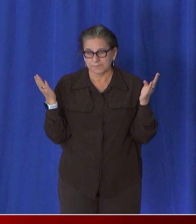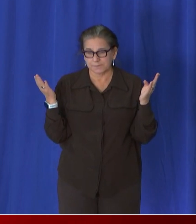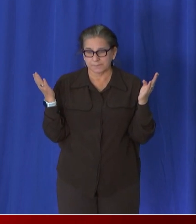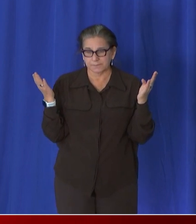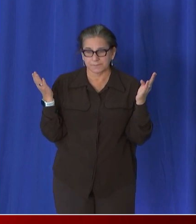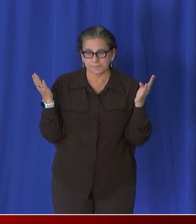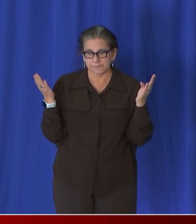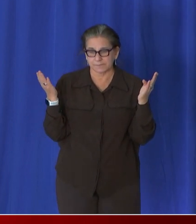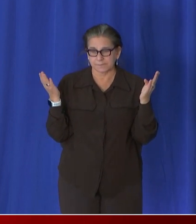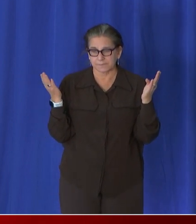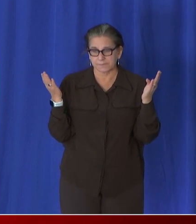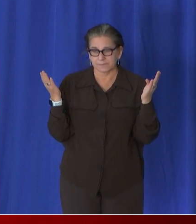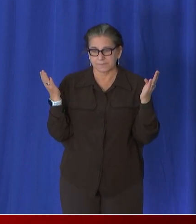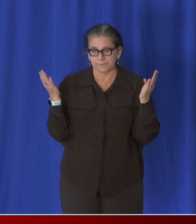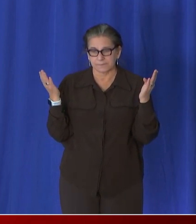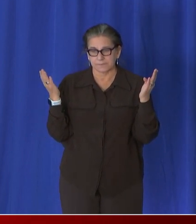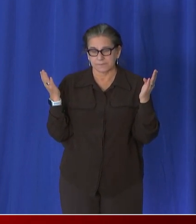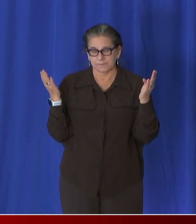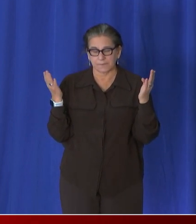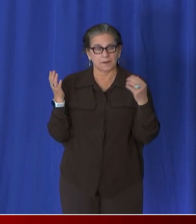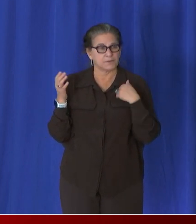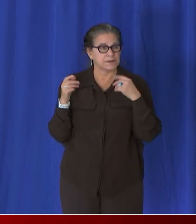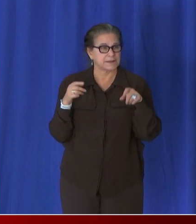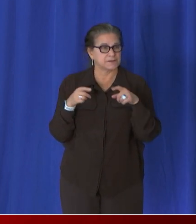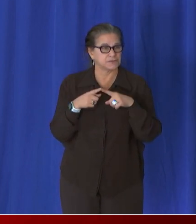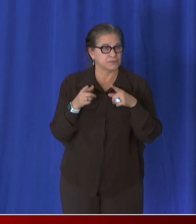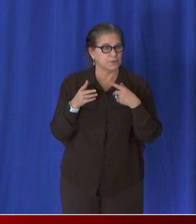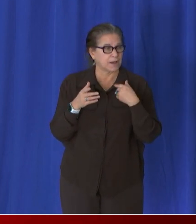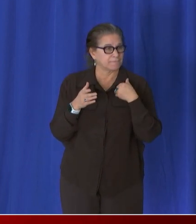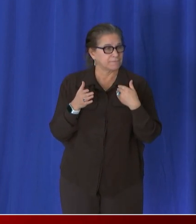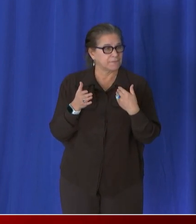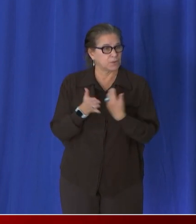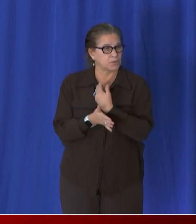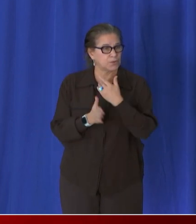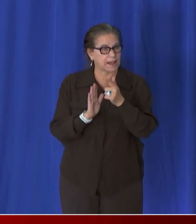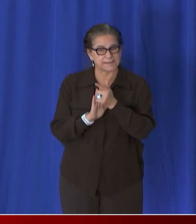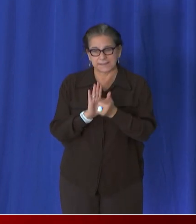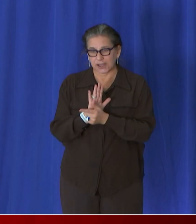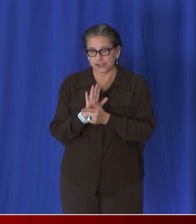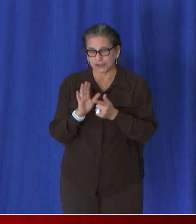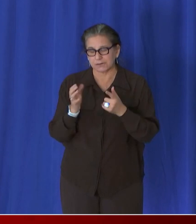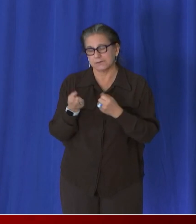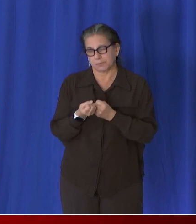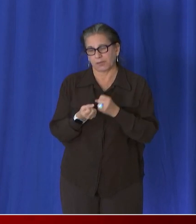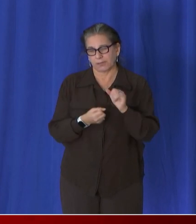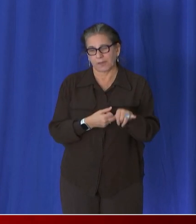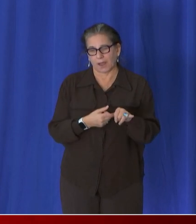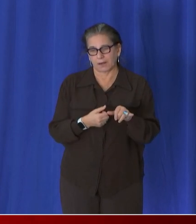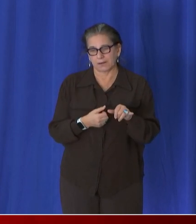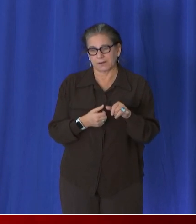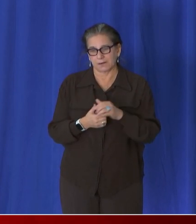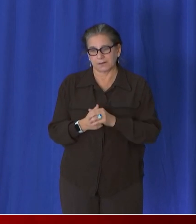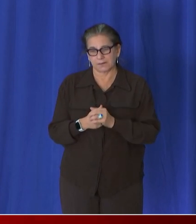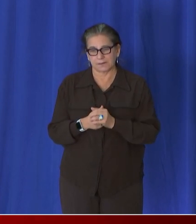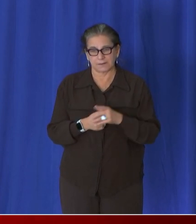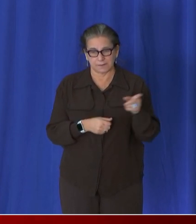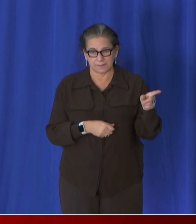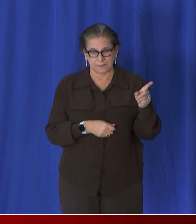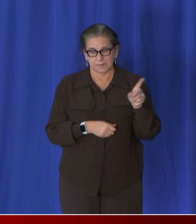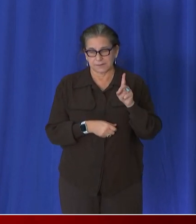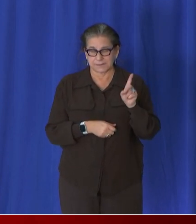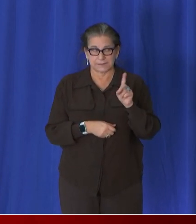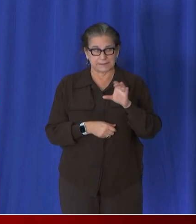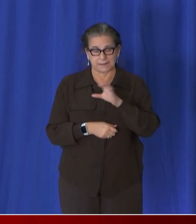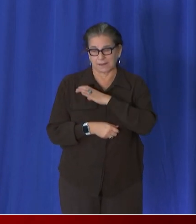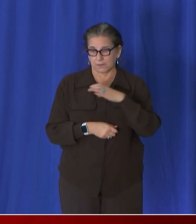think the council has modified this legislation, I believe, in its final